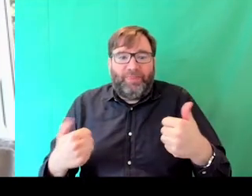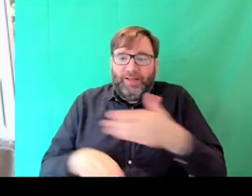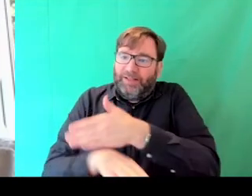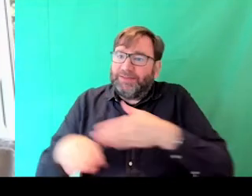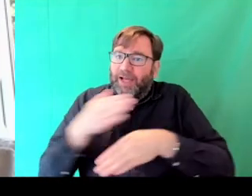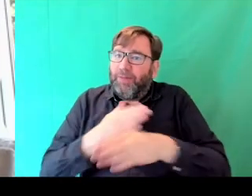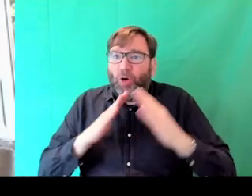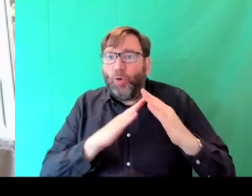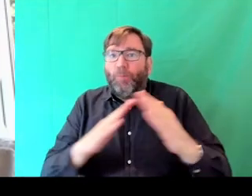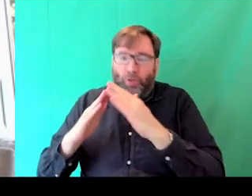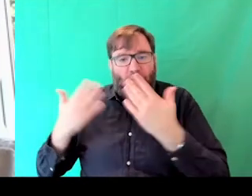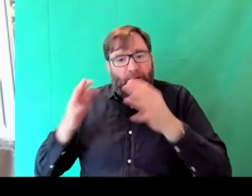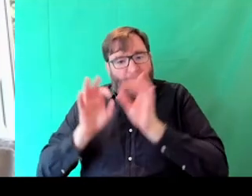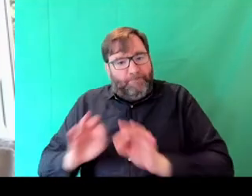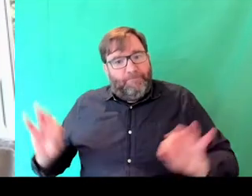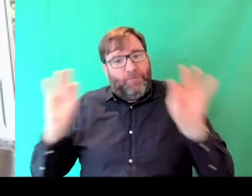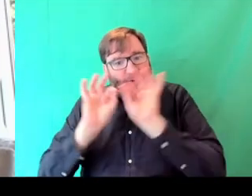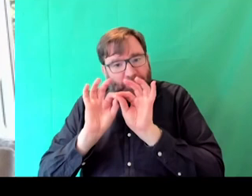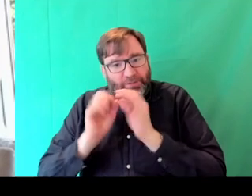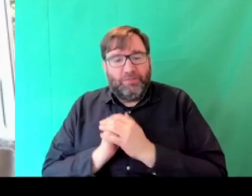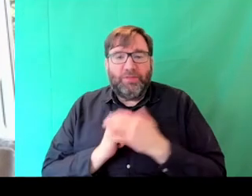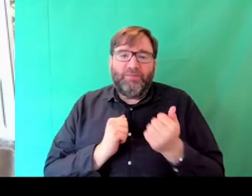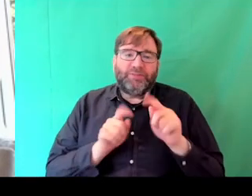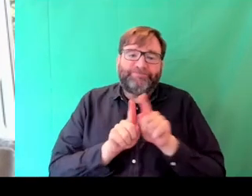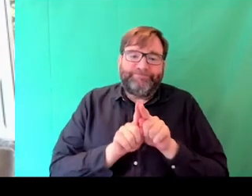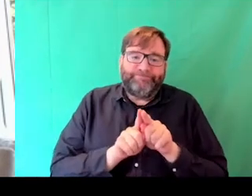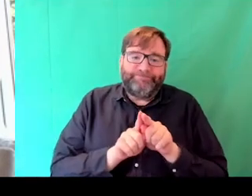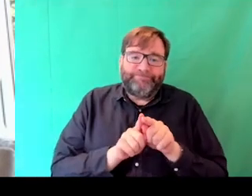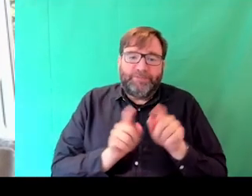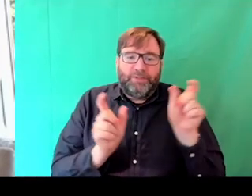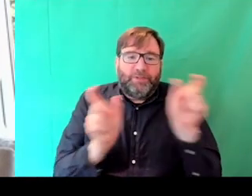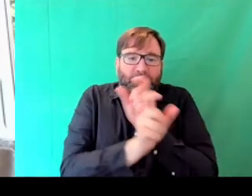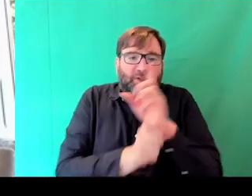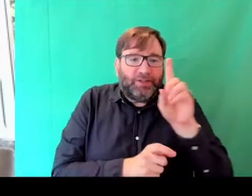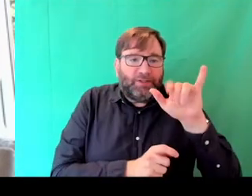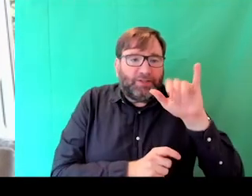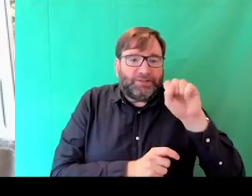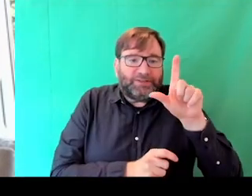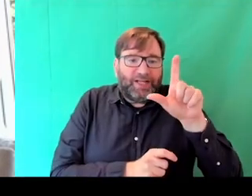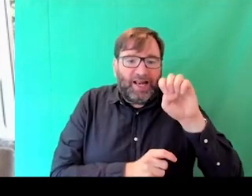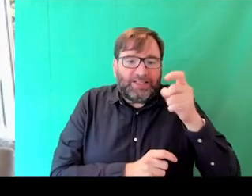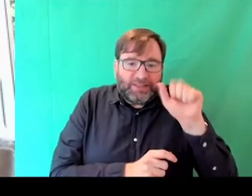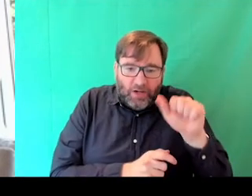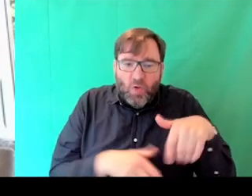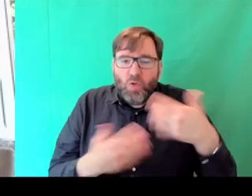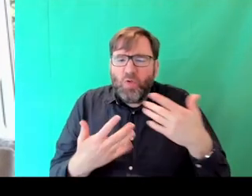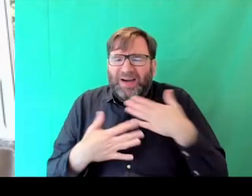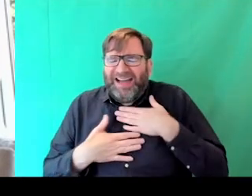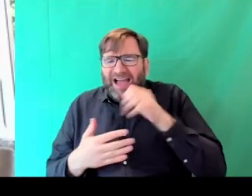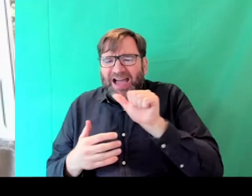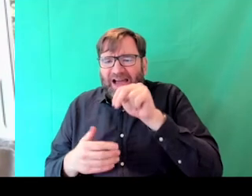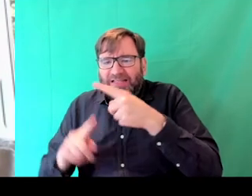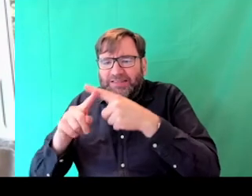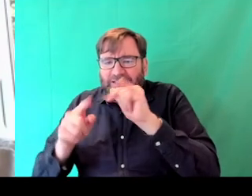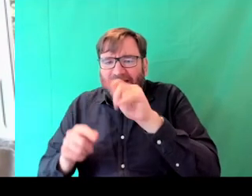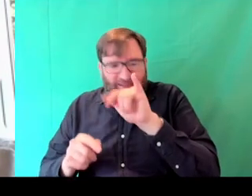accessibility to it. And so I think some of the things that companies need to consider, and it's very similar to physical